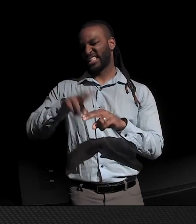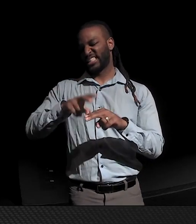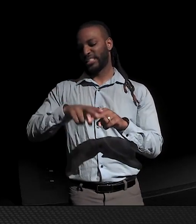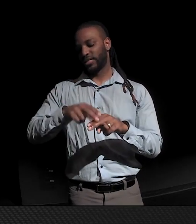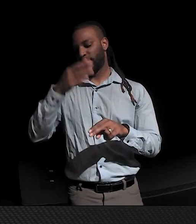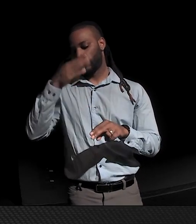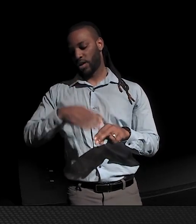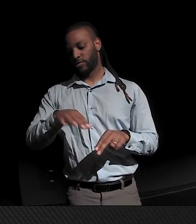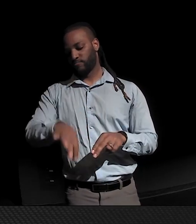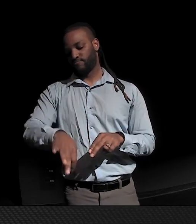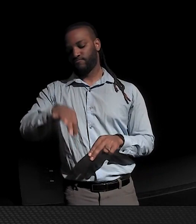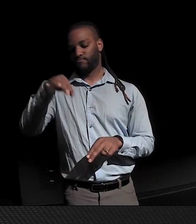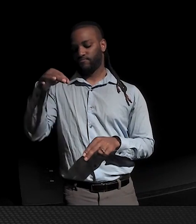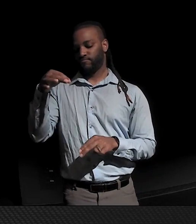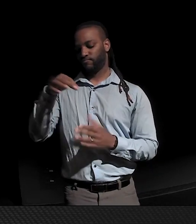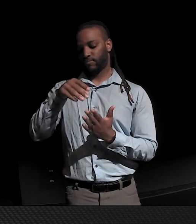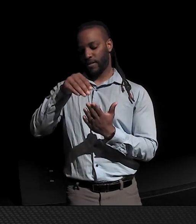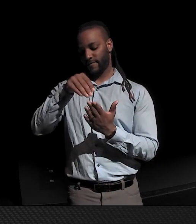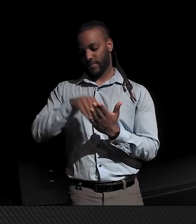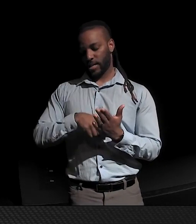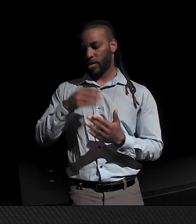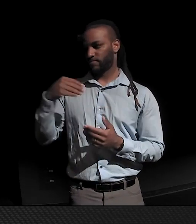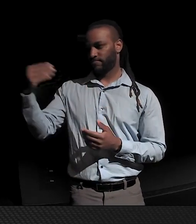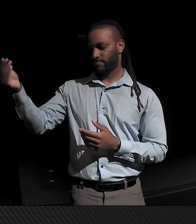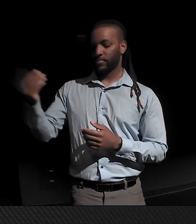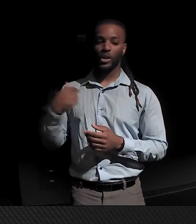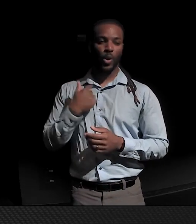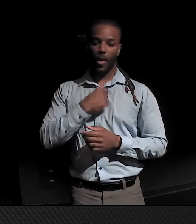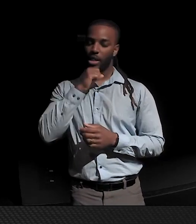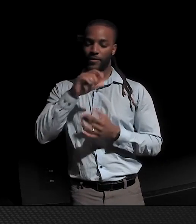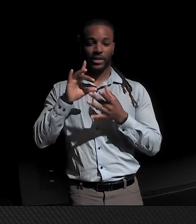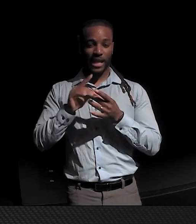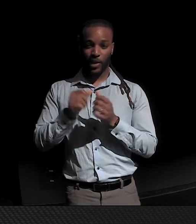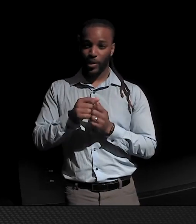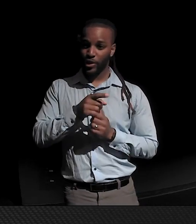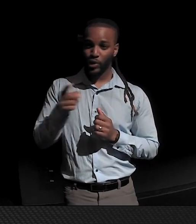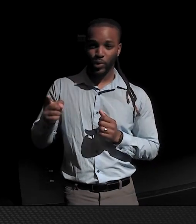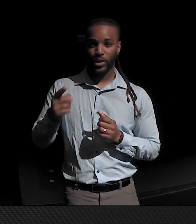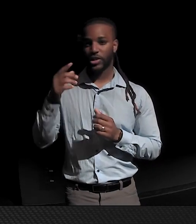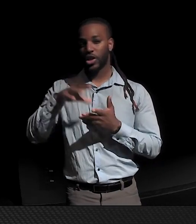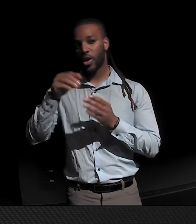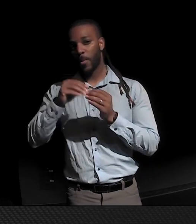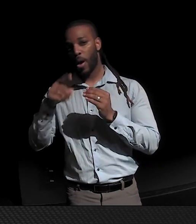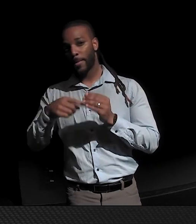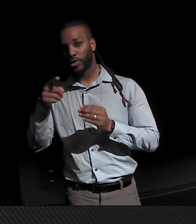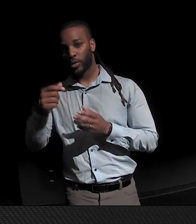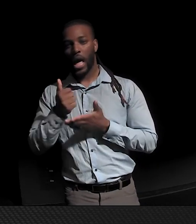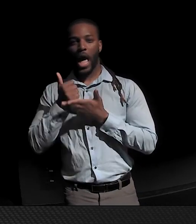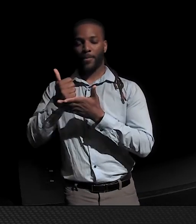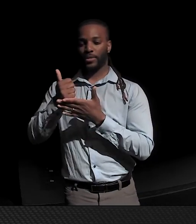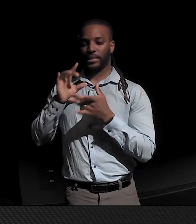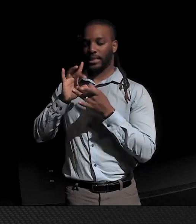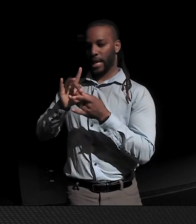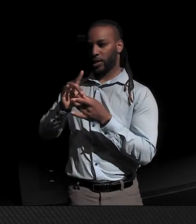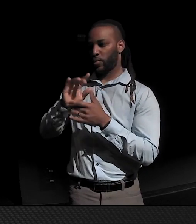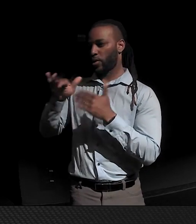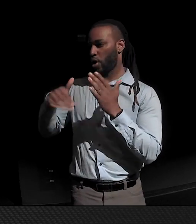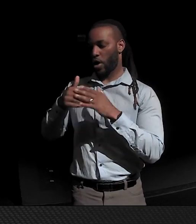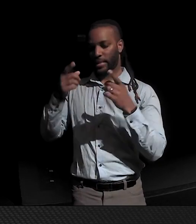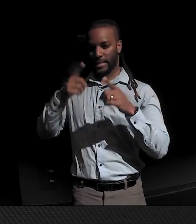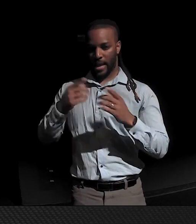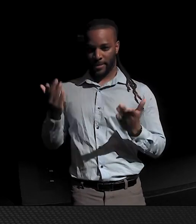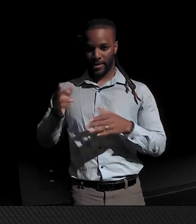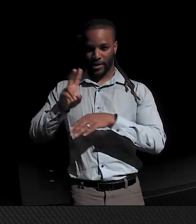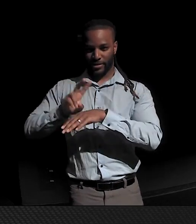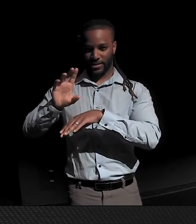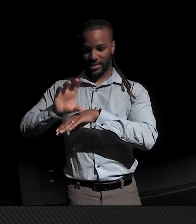front of you and take it out to the info area. We would love to connect with you, get to know you more, and help you get connected with all that's happening at